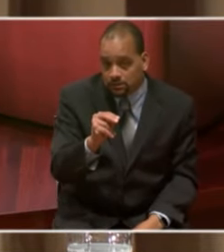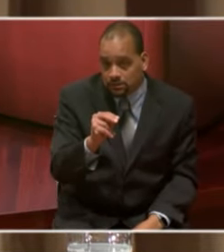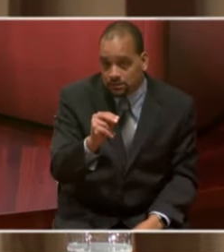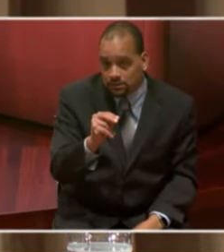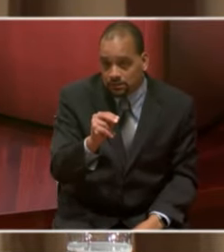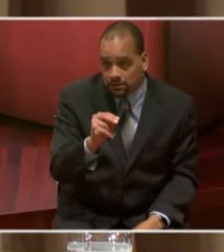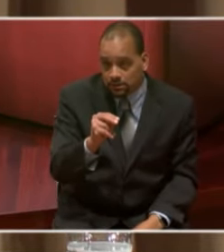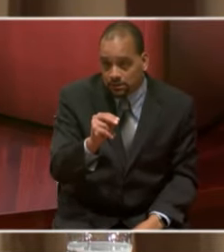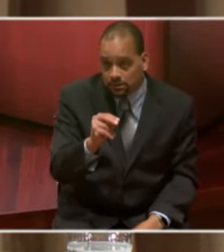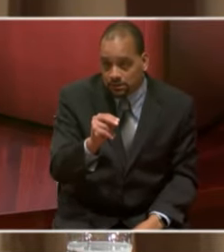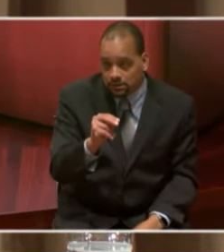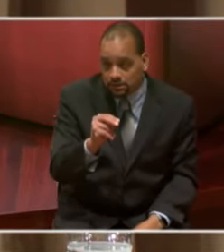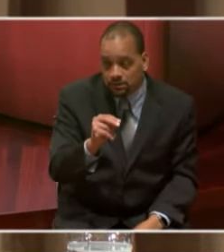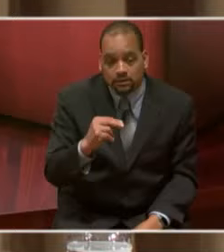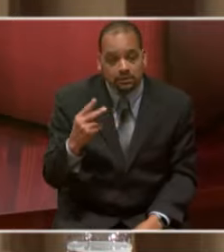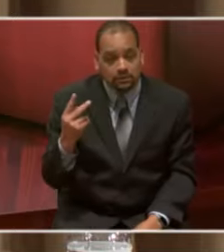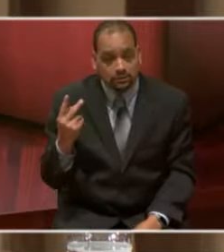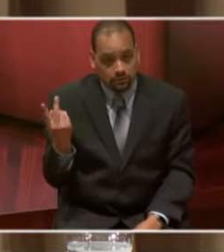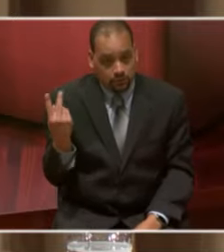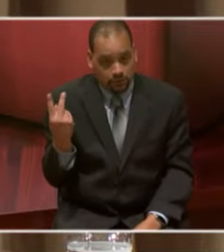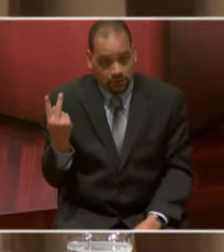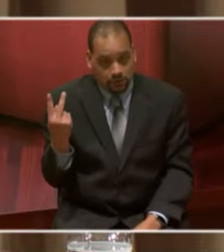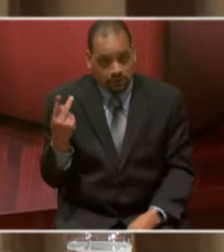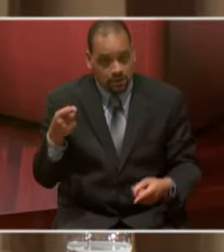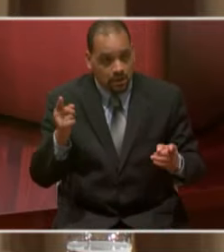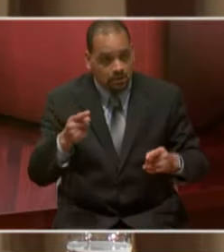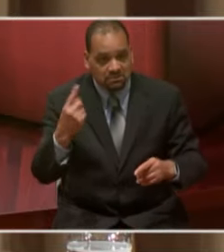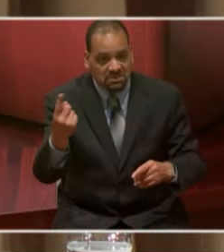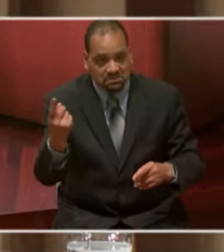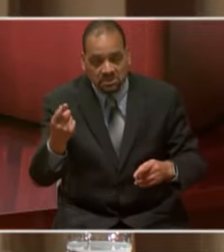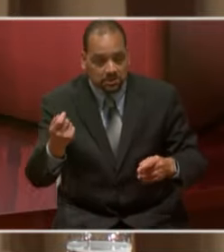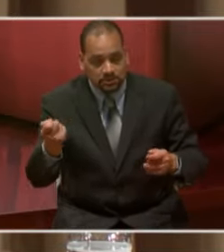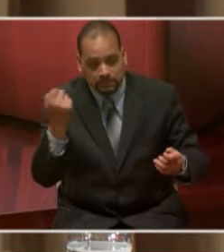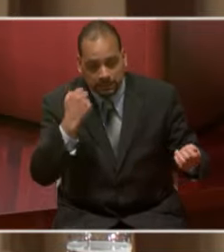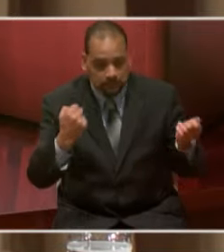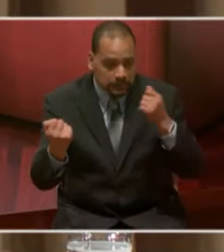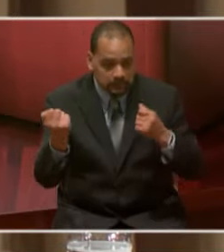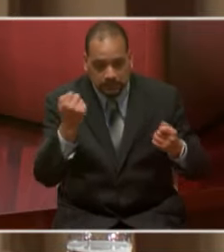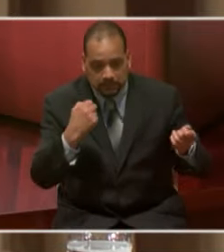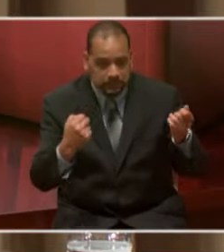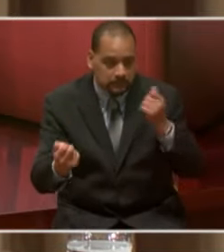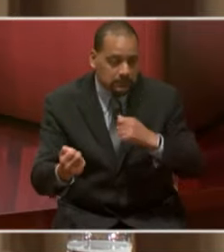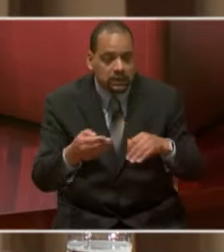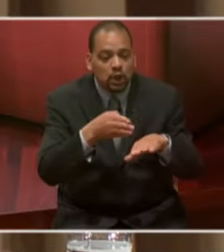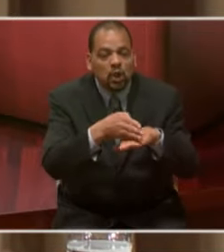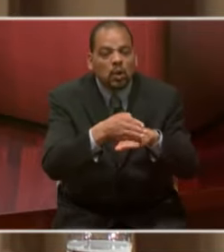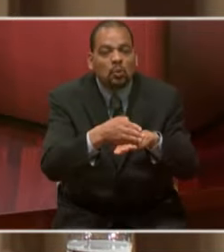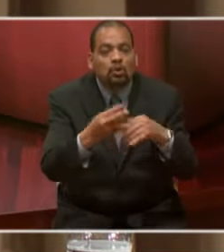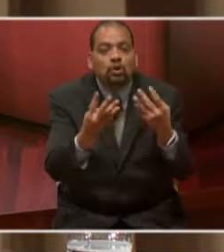probably a lot of people would have been killed that night. The church could have been bombed or burned down.